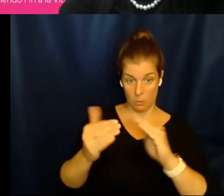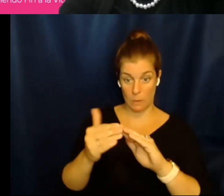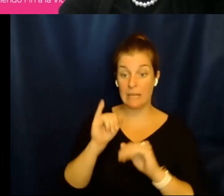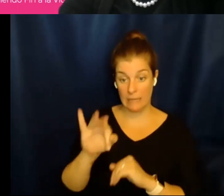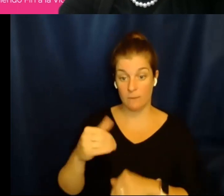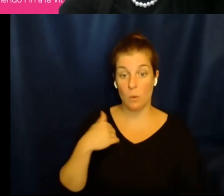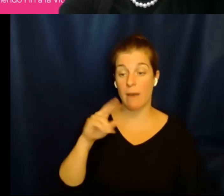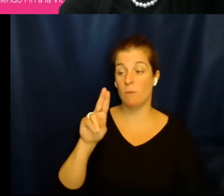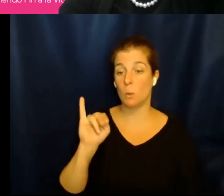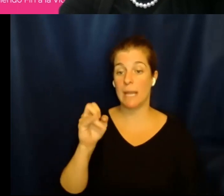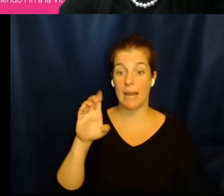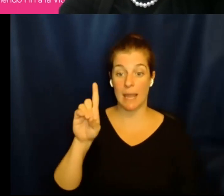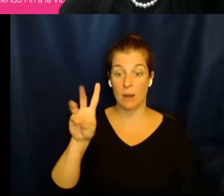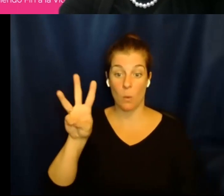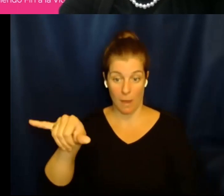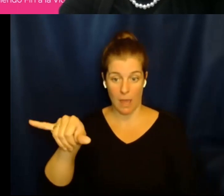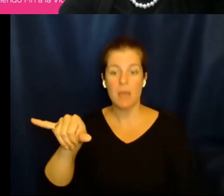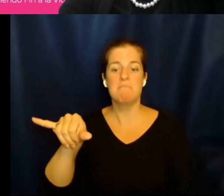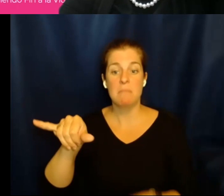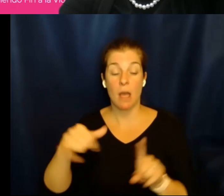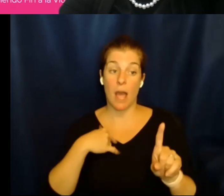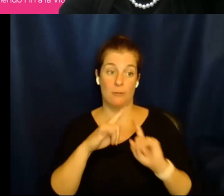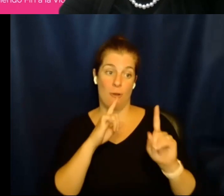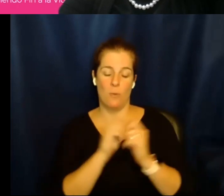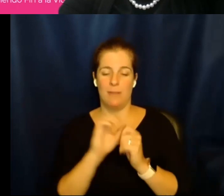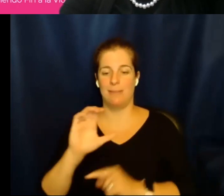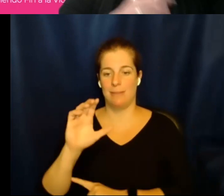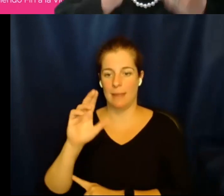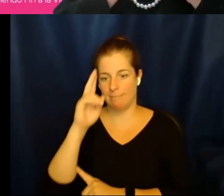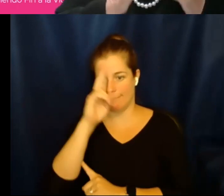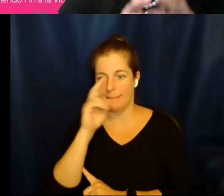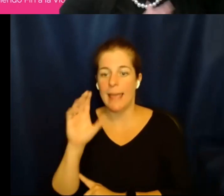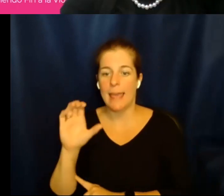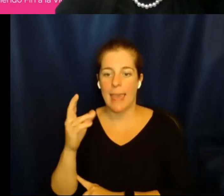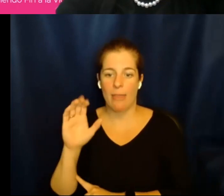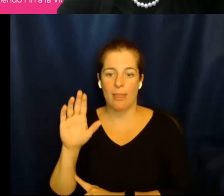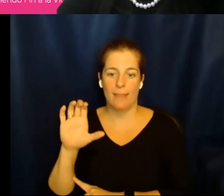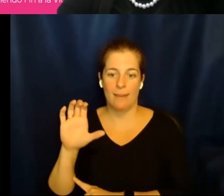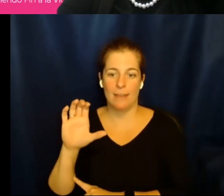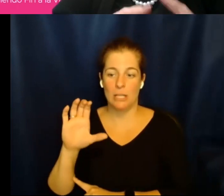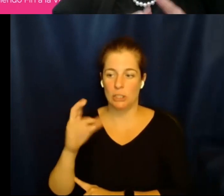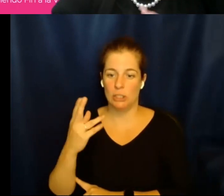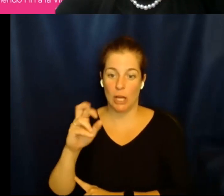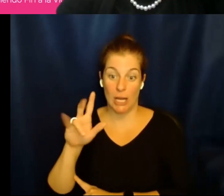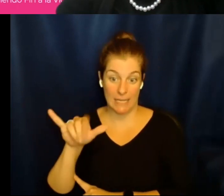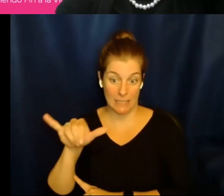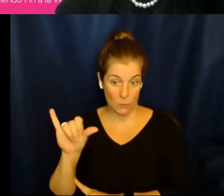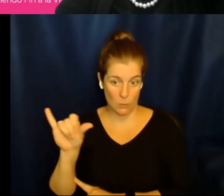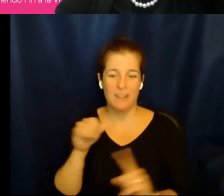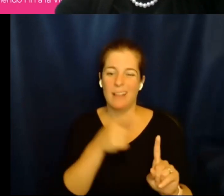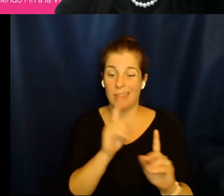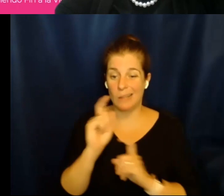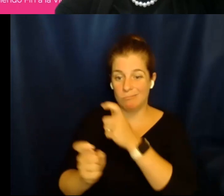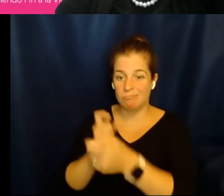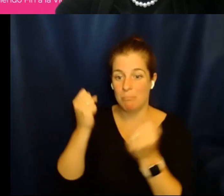I talk a lot to Catholic charities as well. They donate a lot of equipment as well, like the masks, the